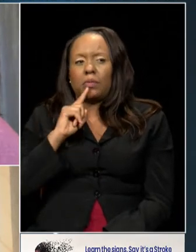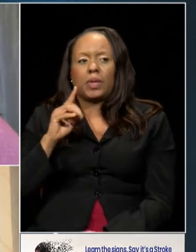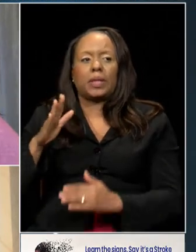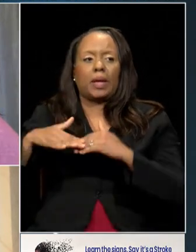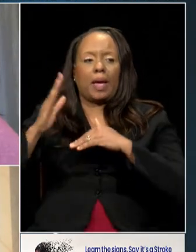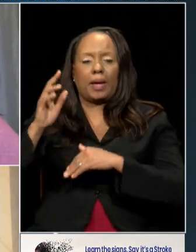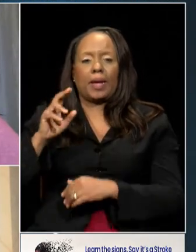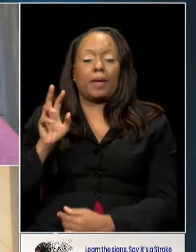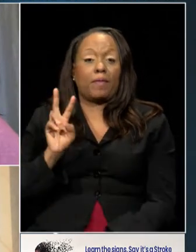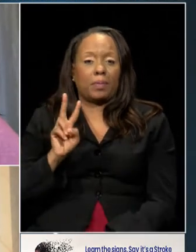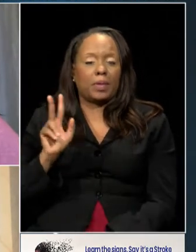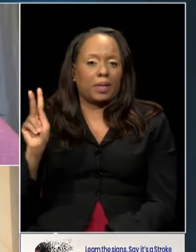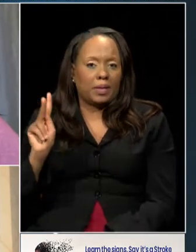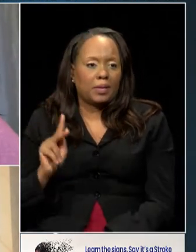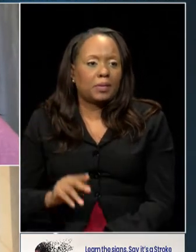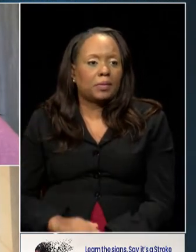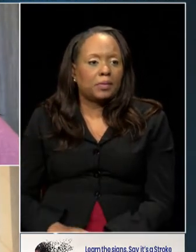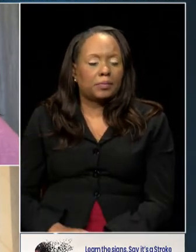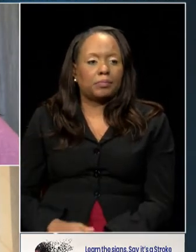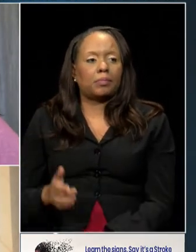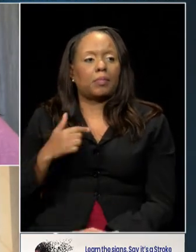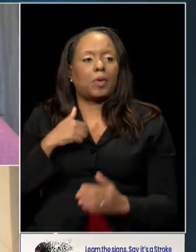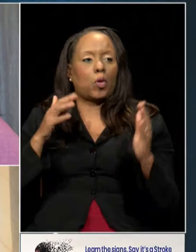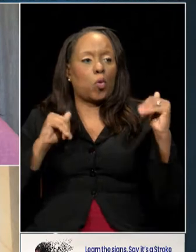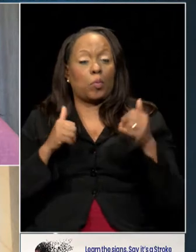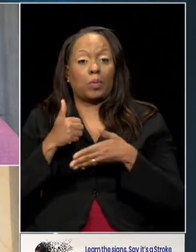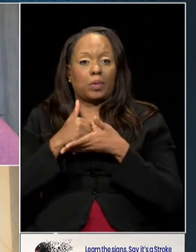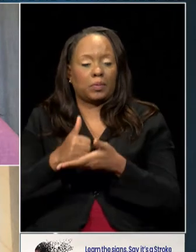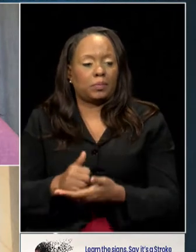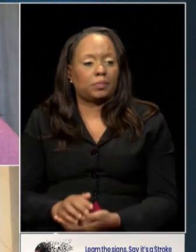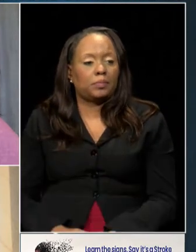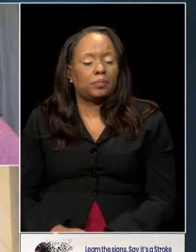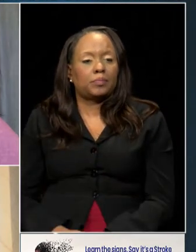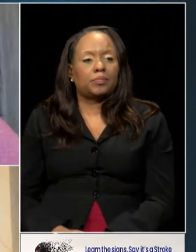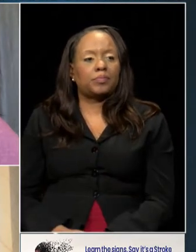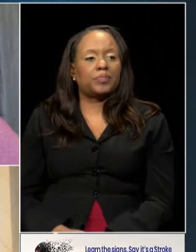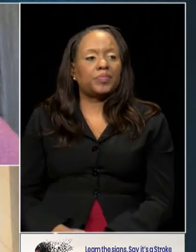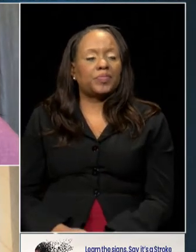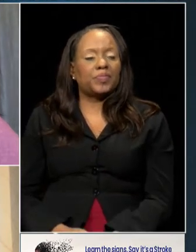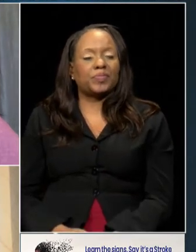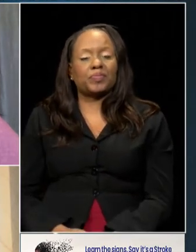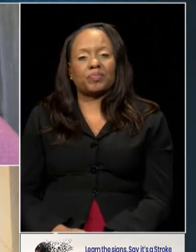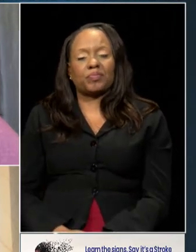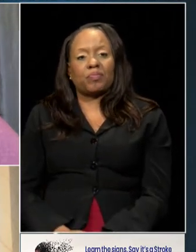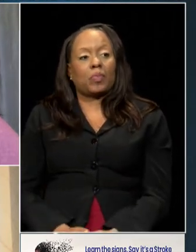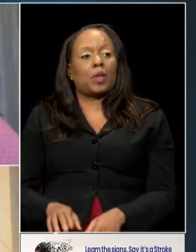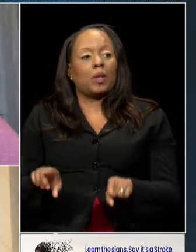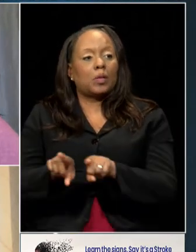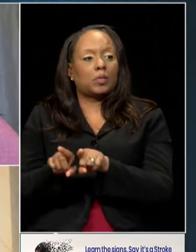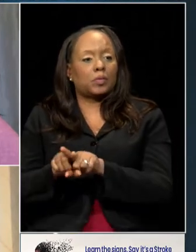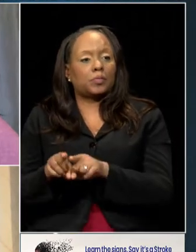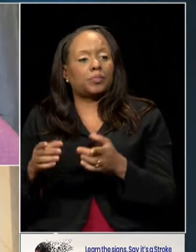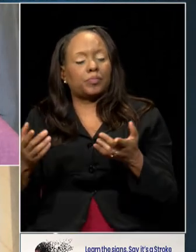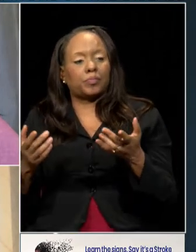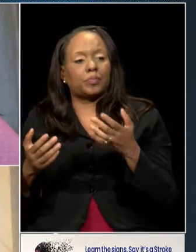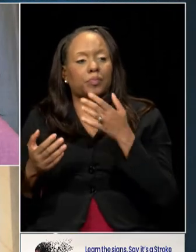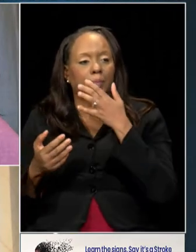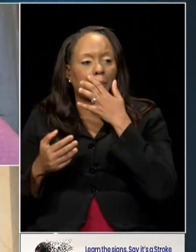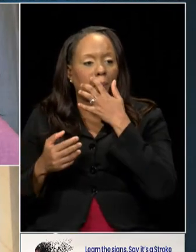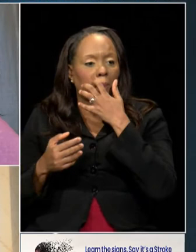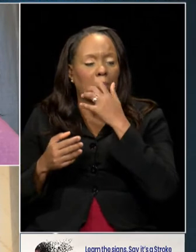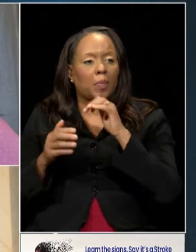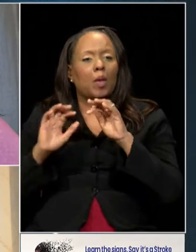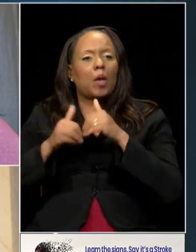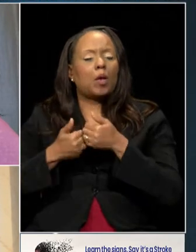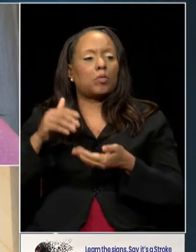K. All right. I hope that that has helped. Also, I got a question that asked about what can be done to